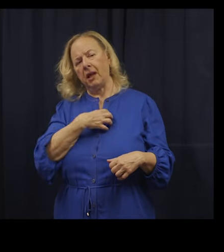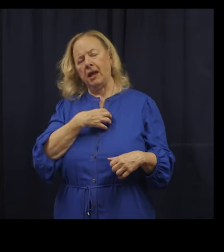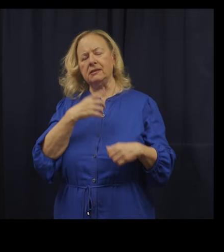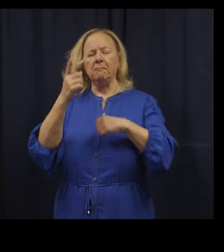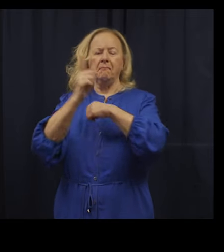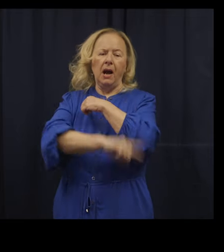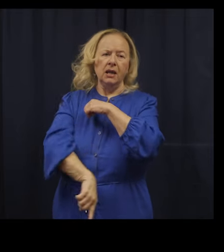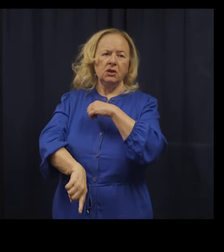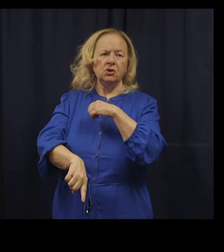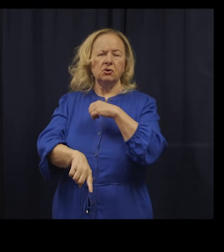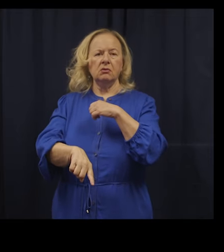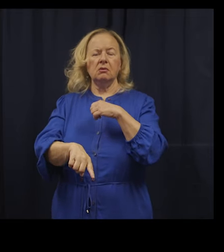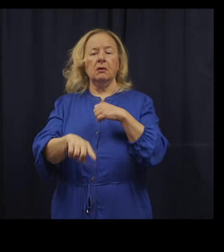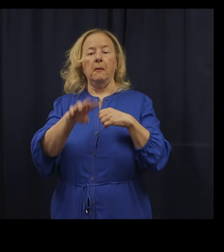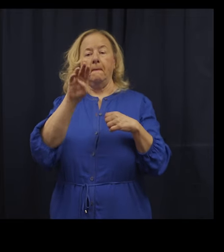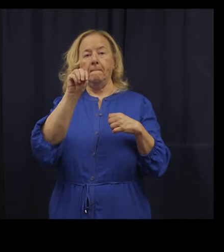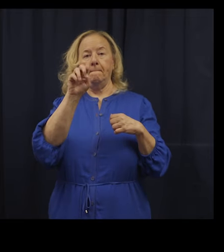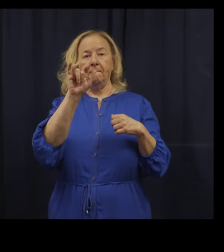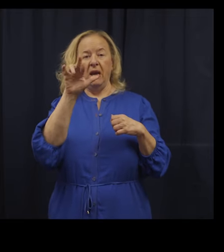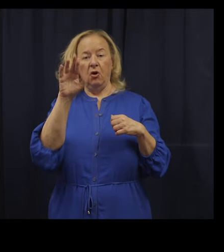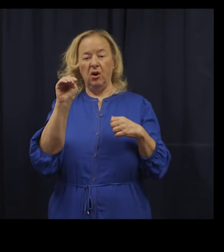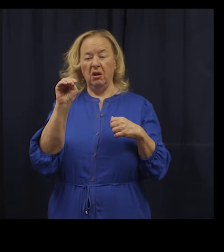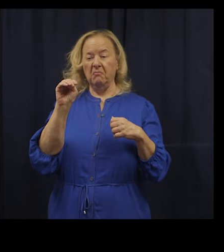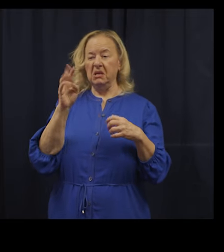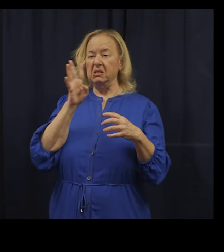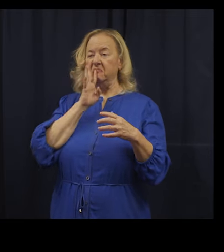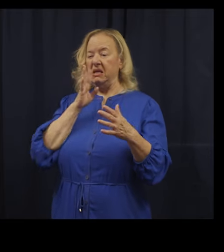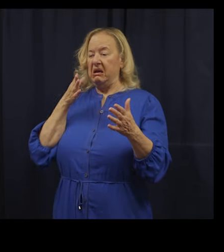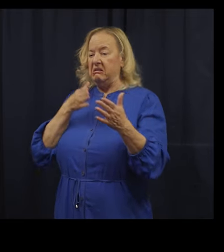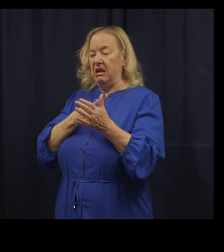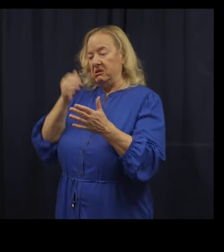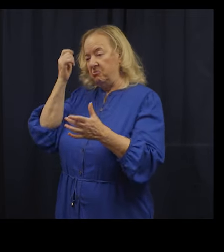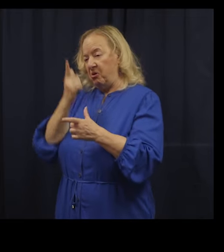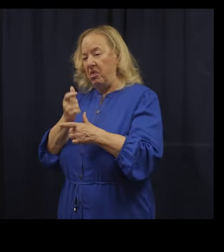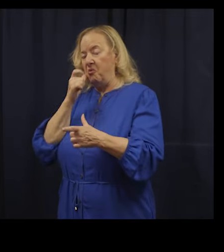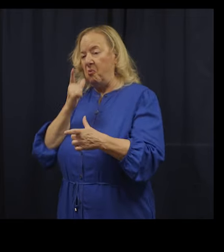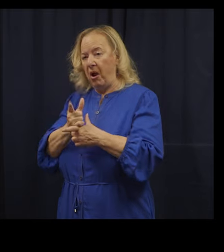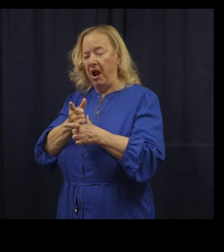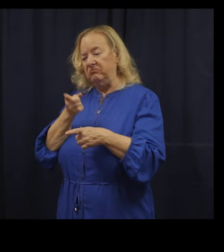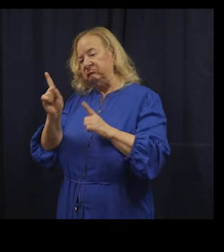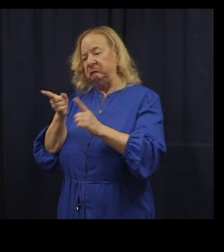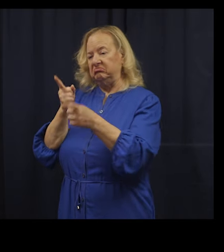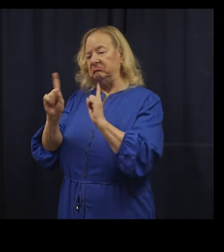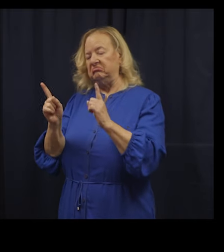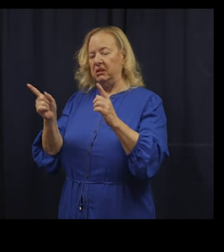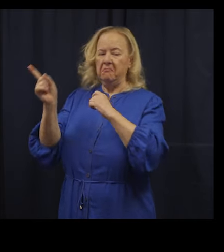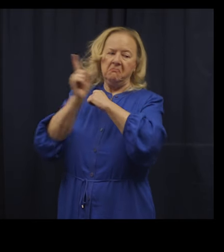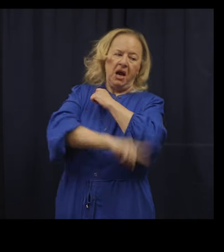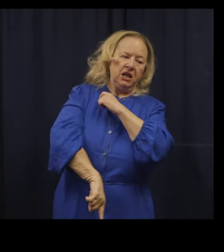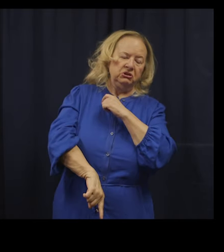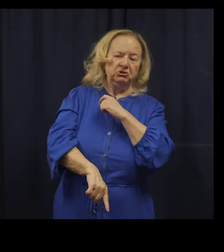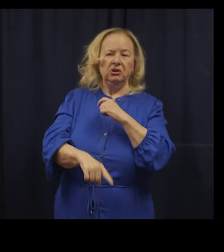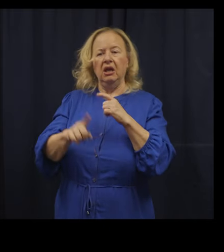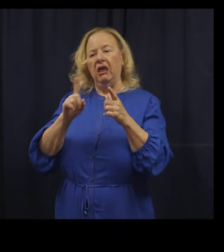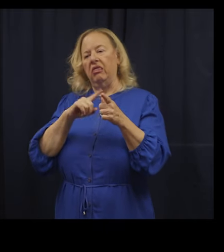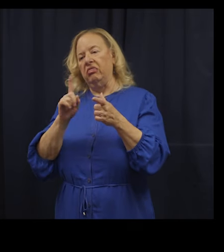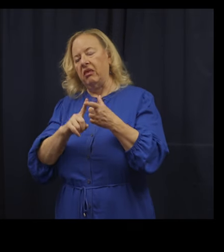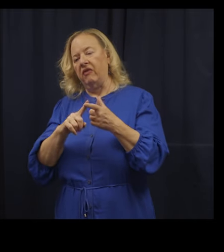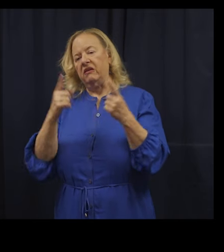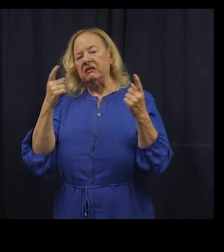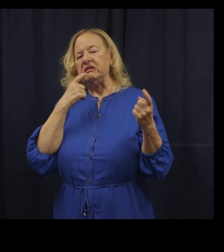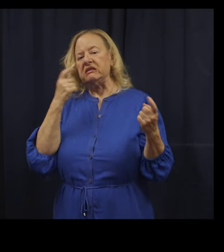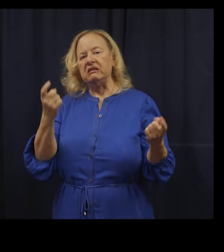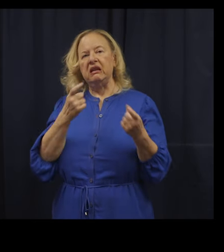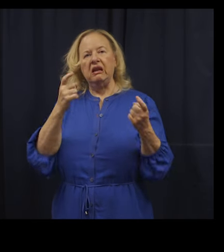punished. Miriam speaks against her brother and his wife, and she is punished. And then worst of all comes the sin of